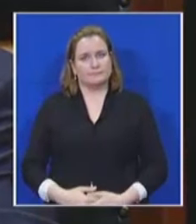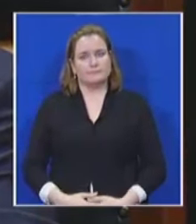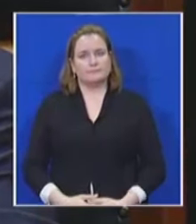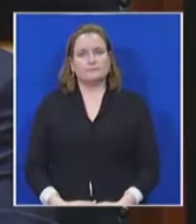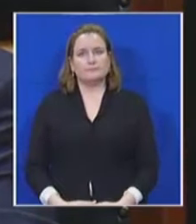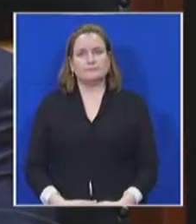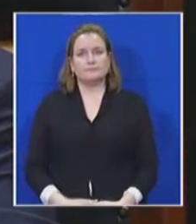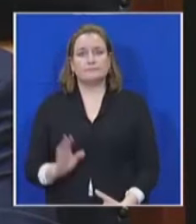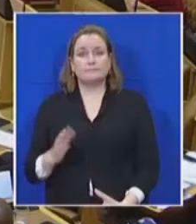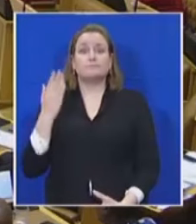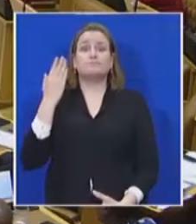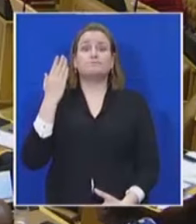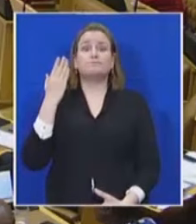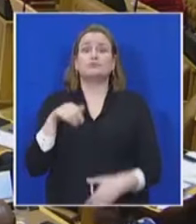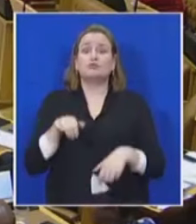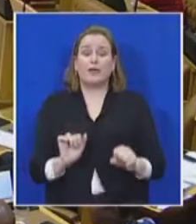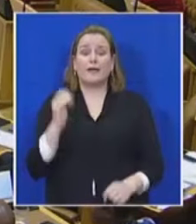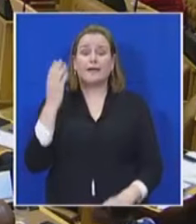Chair.